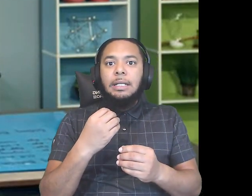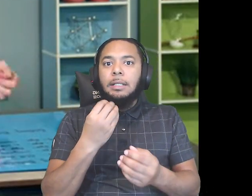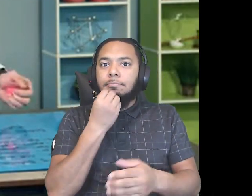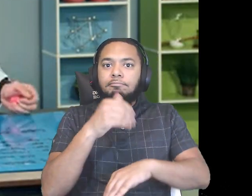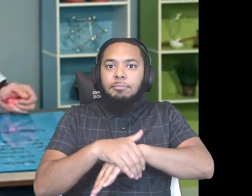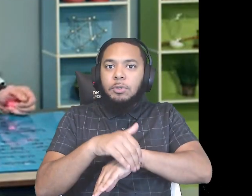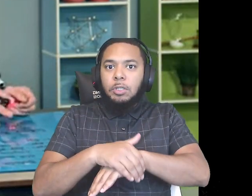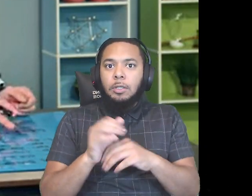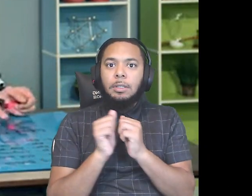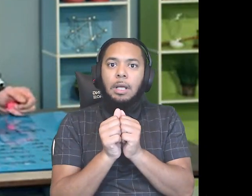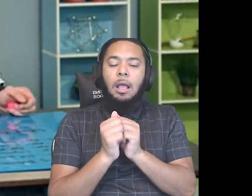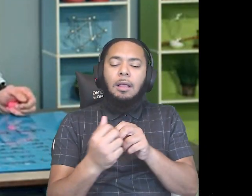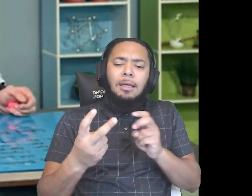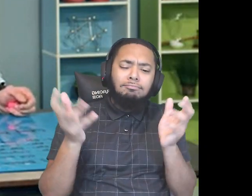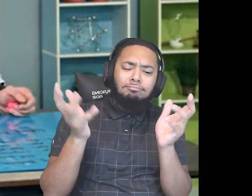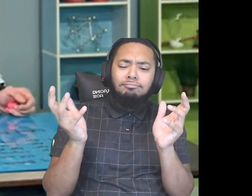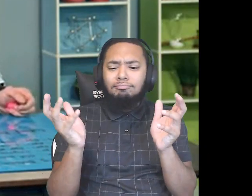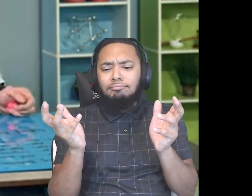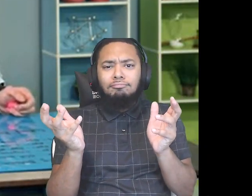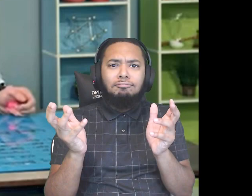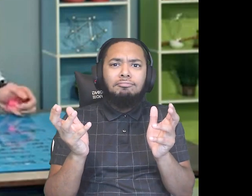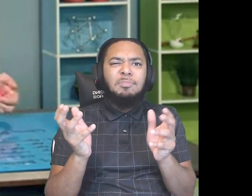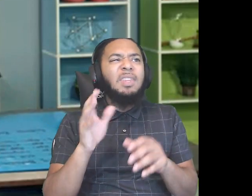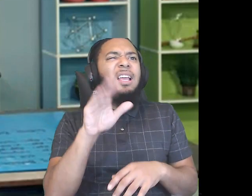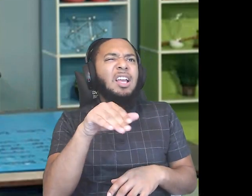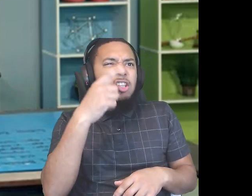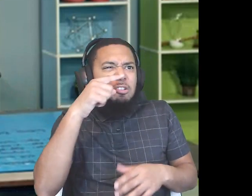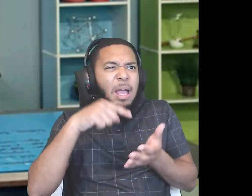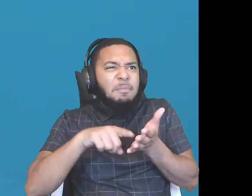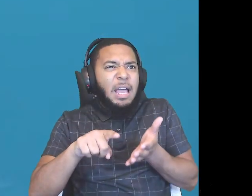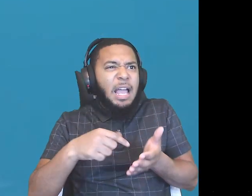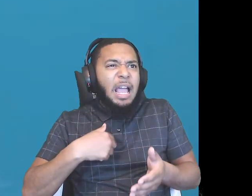back later. And so they sent you a phone transfer of $30.